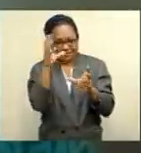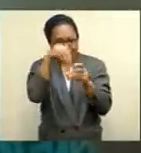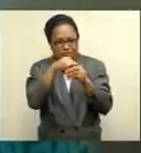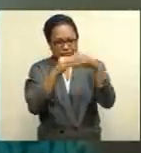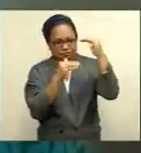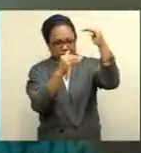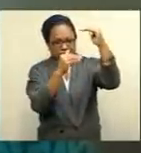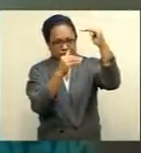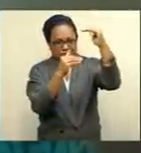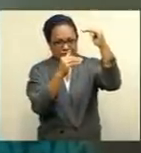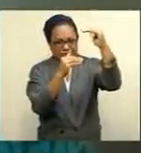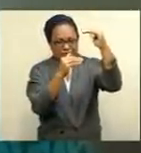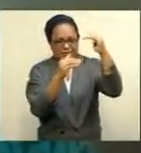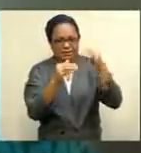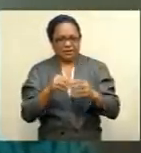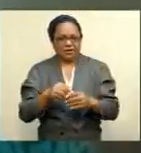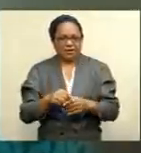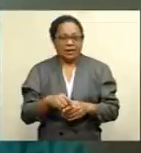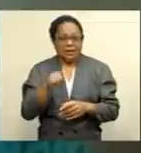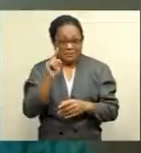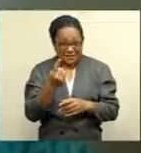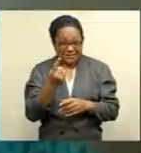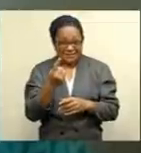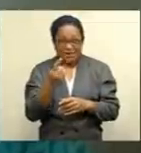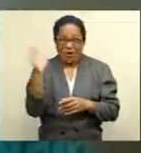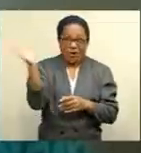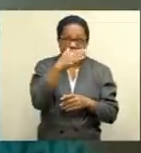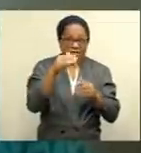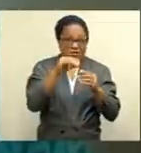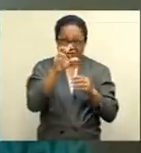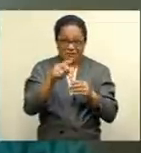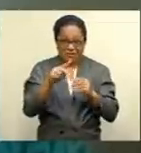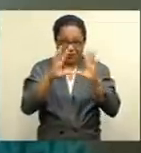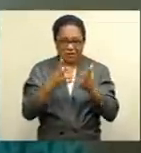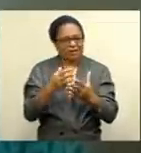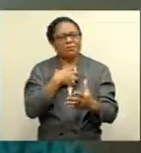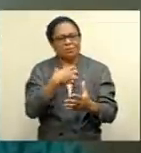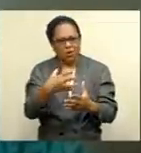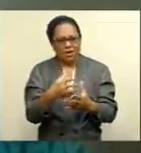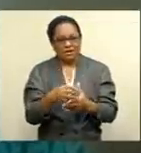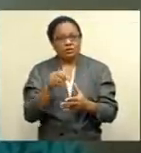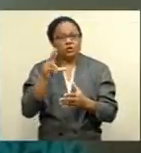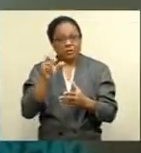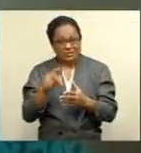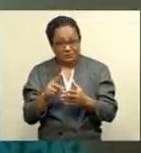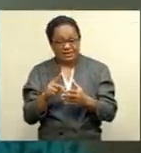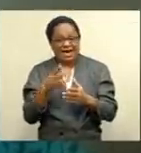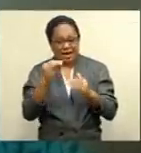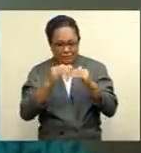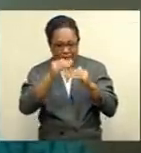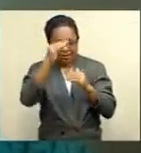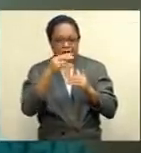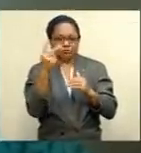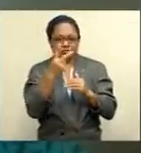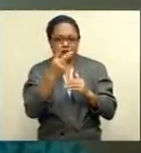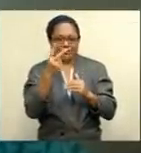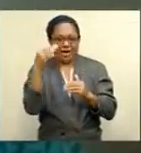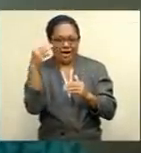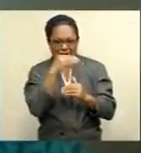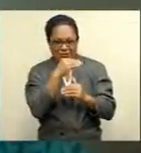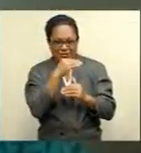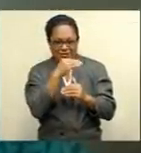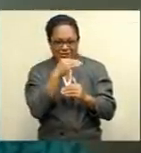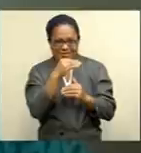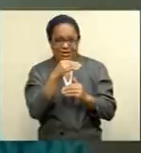And that is not the total of universities in the world, but USP is ranked in the top 1,200 of the 2,000 who